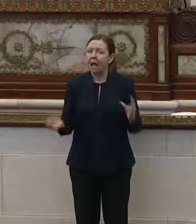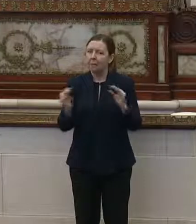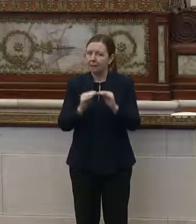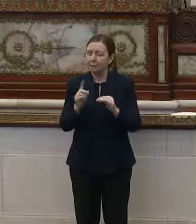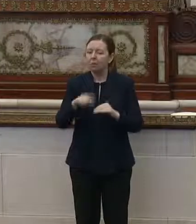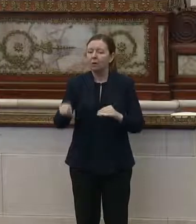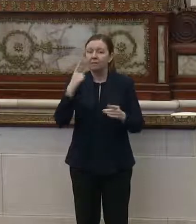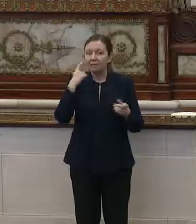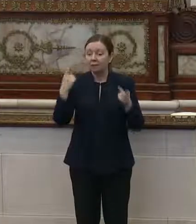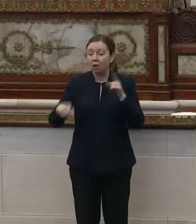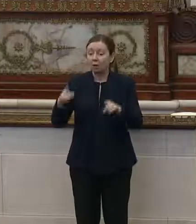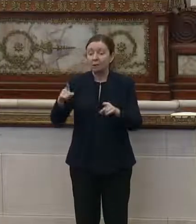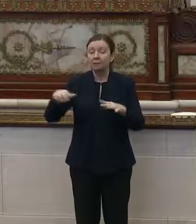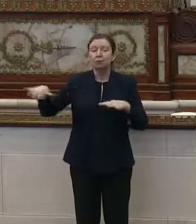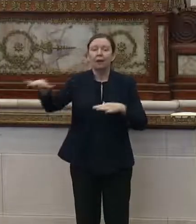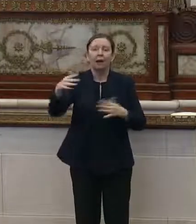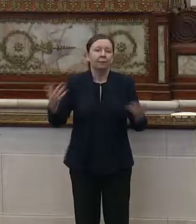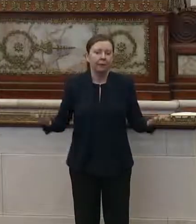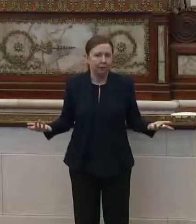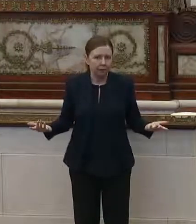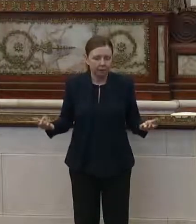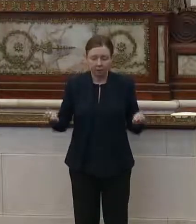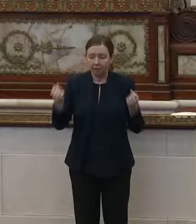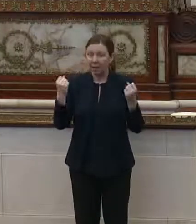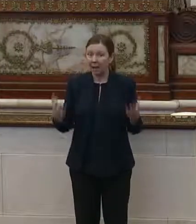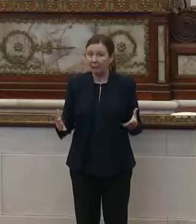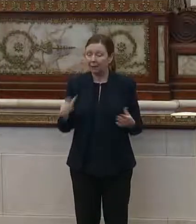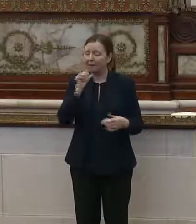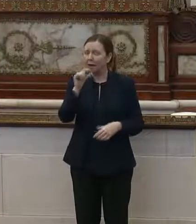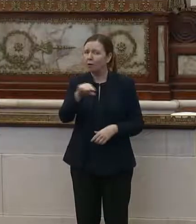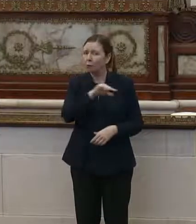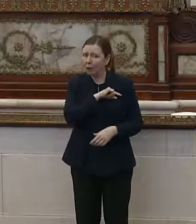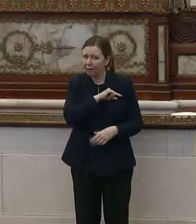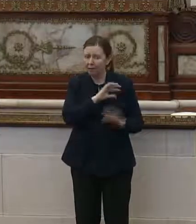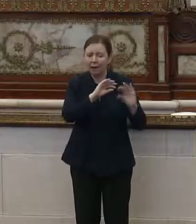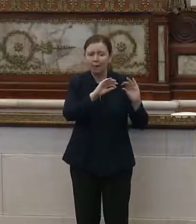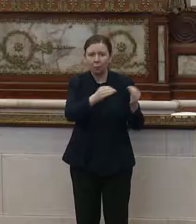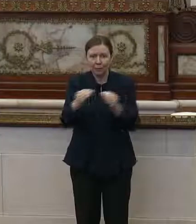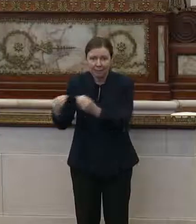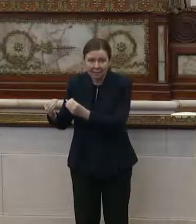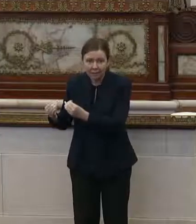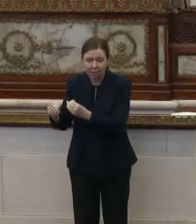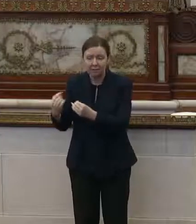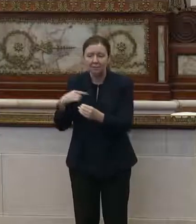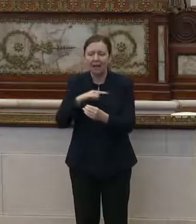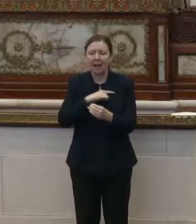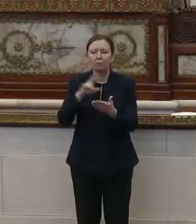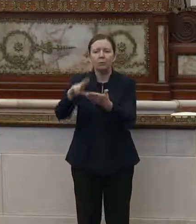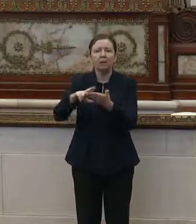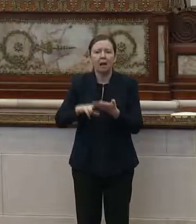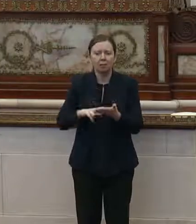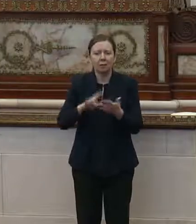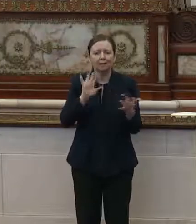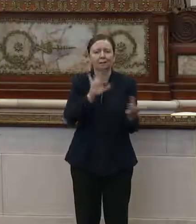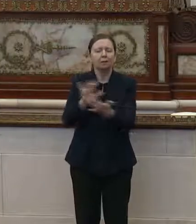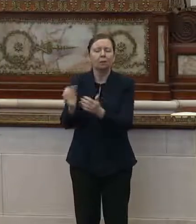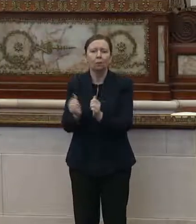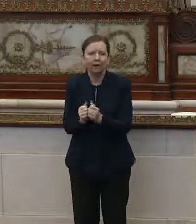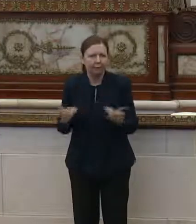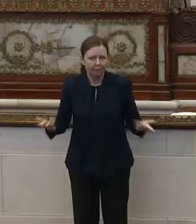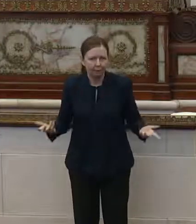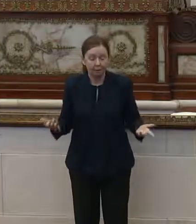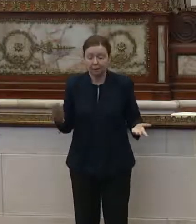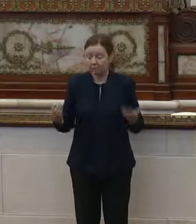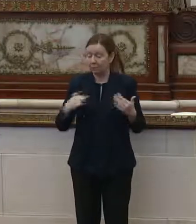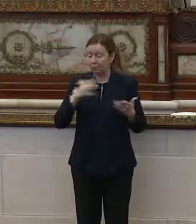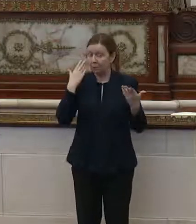these agreements exist? How many unqualified organizations have we contracted with? We may